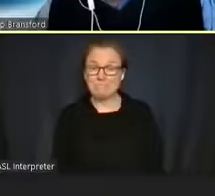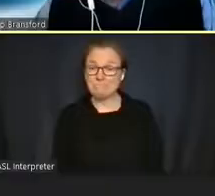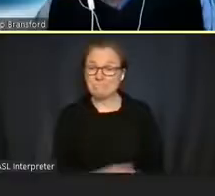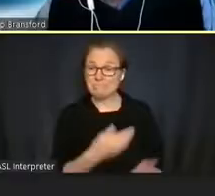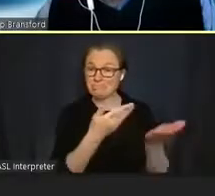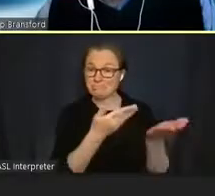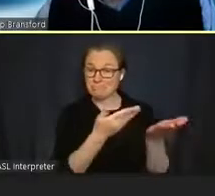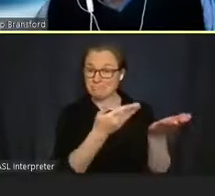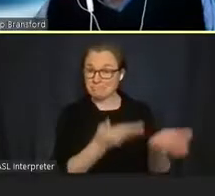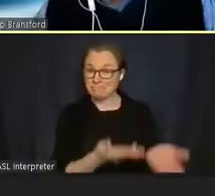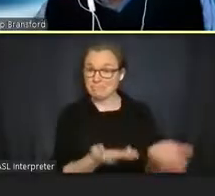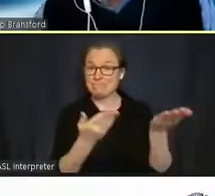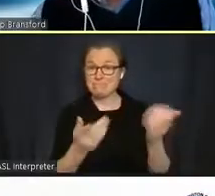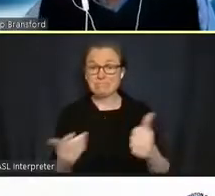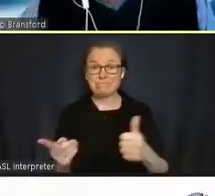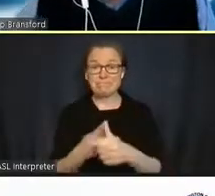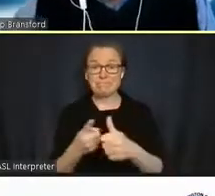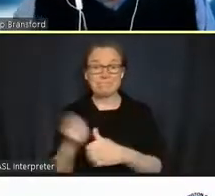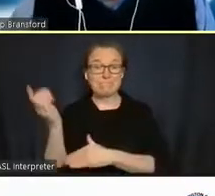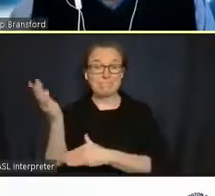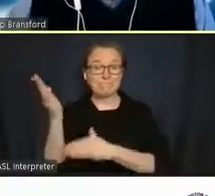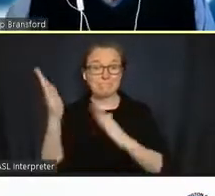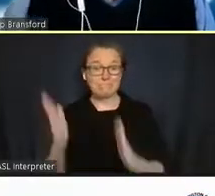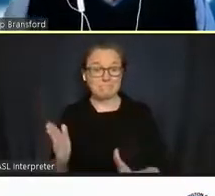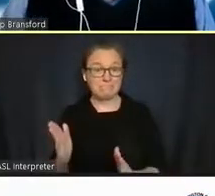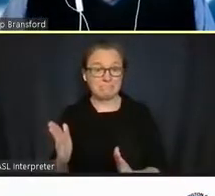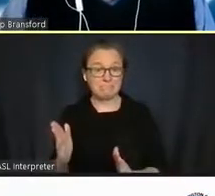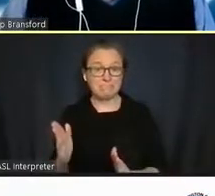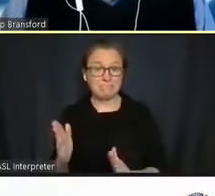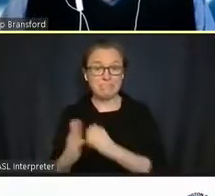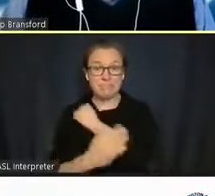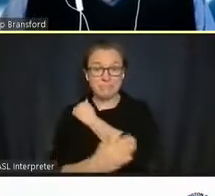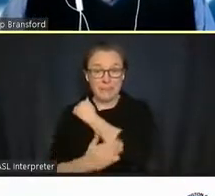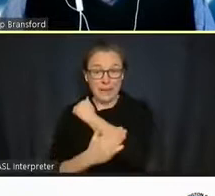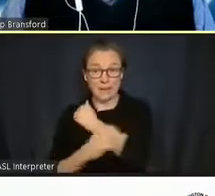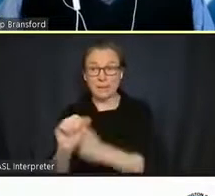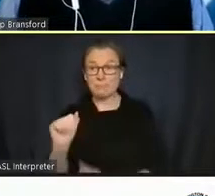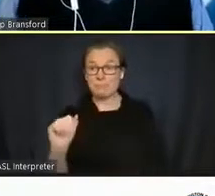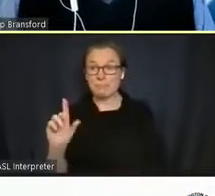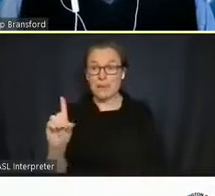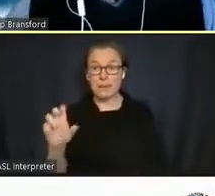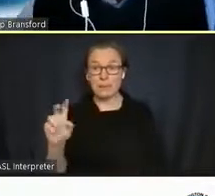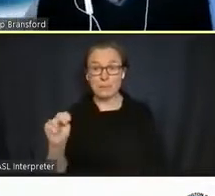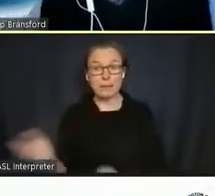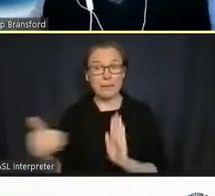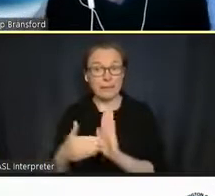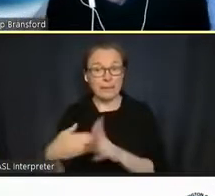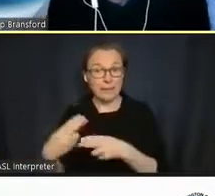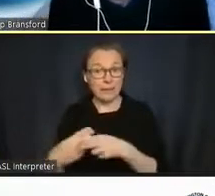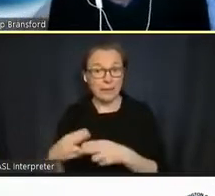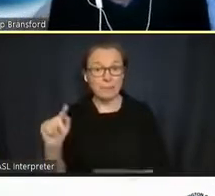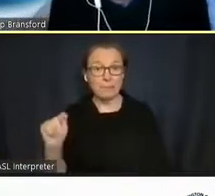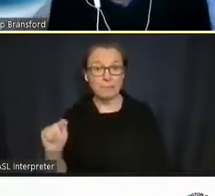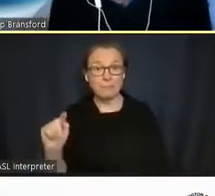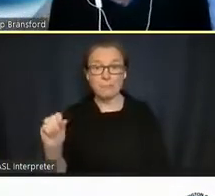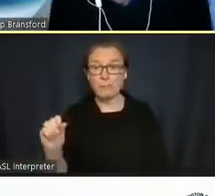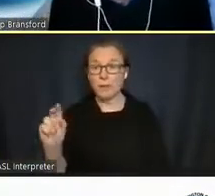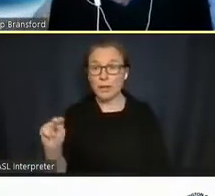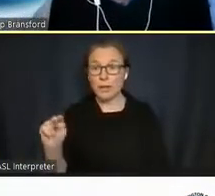introduce our county administrator, Tanya Angie, to present